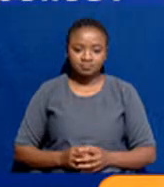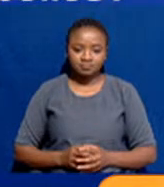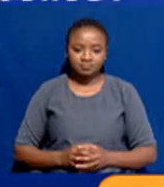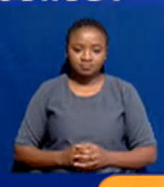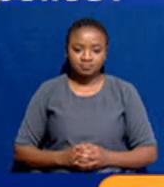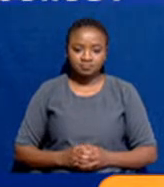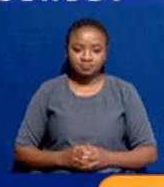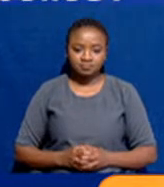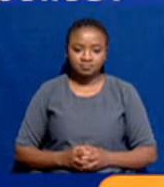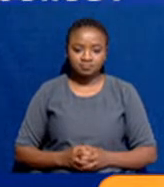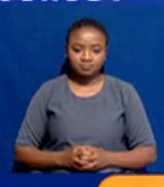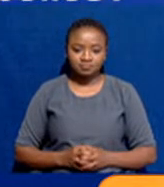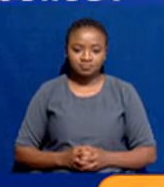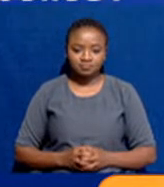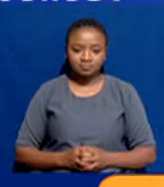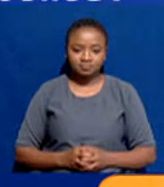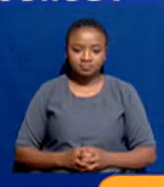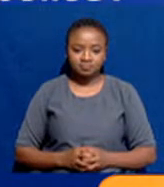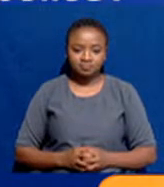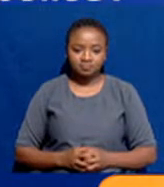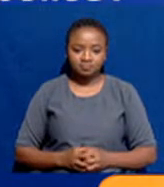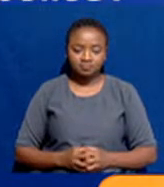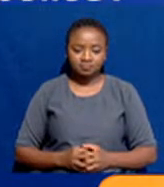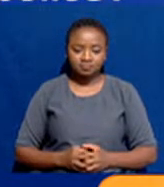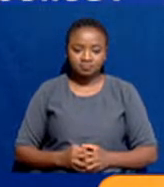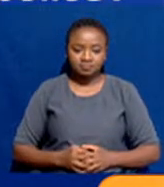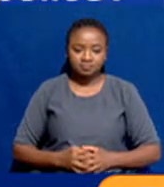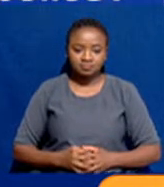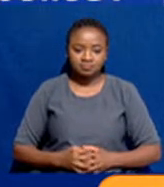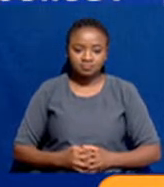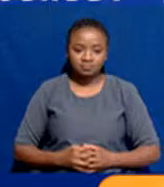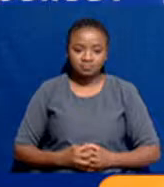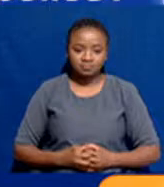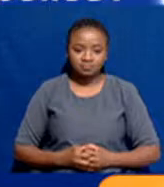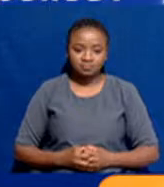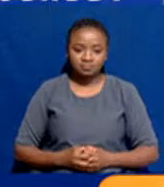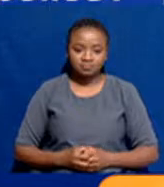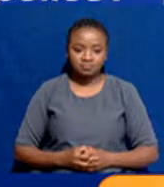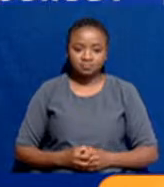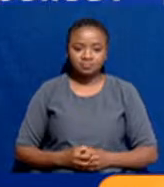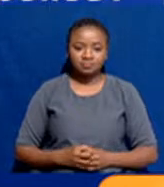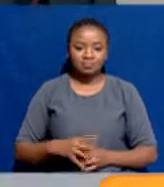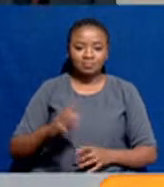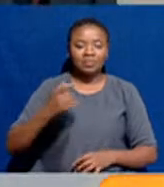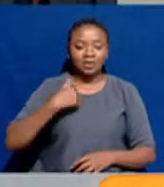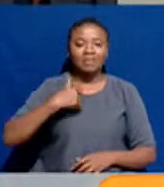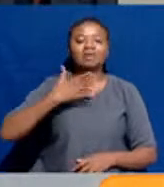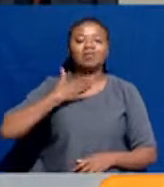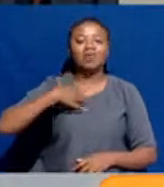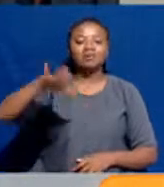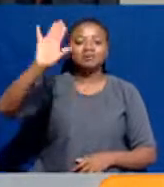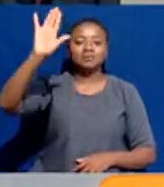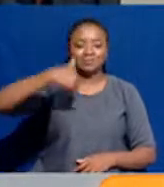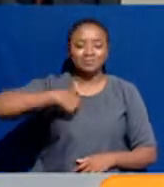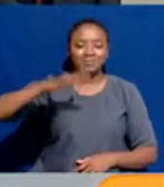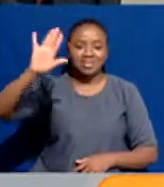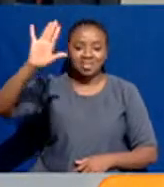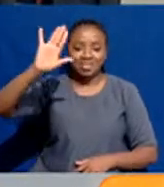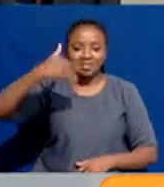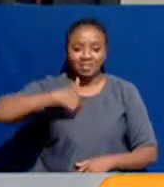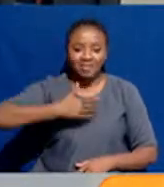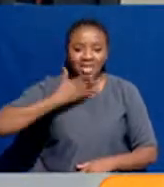properties vandalized, victims of robbery, and the injured police? I would love to answer that. Go on. I would love to answer